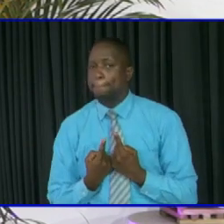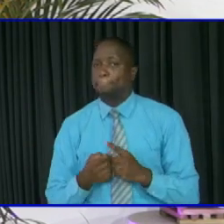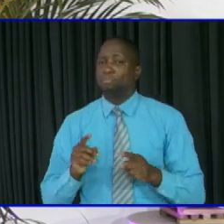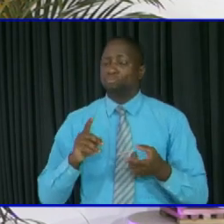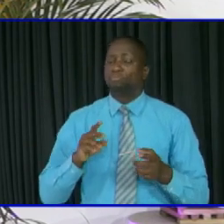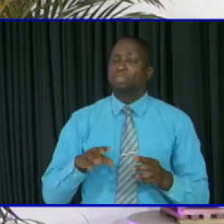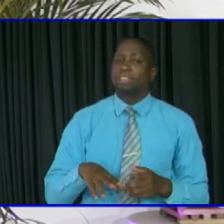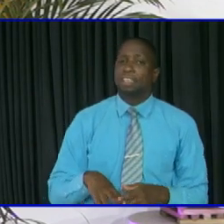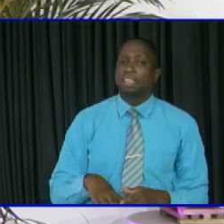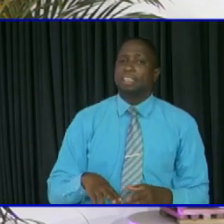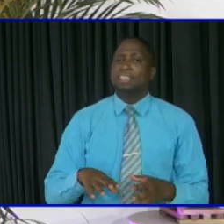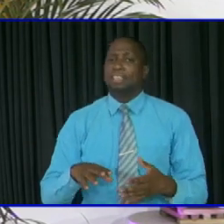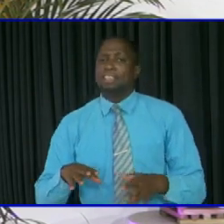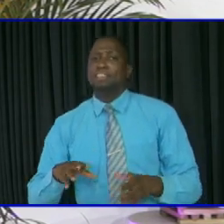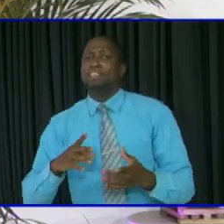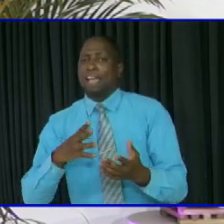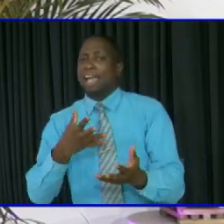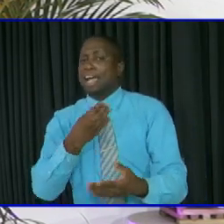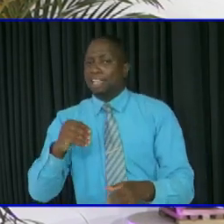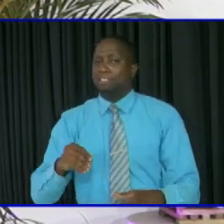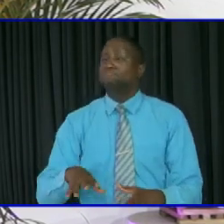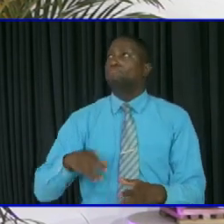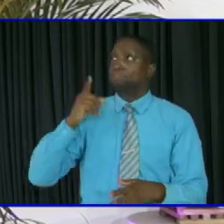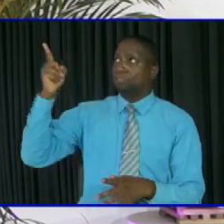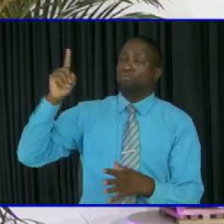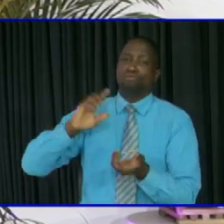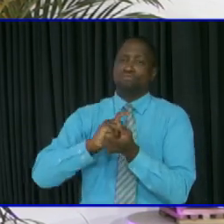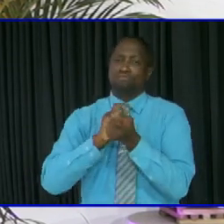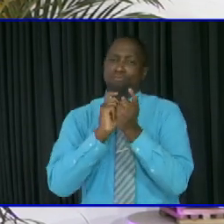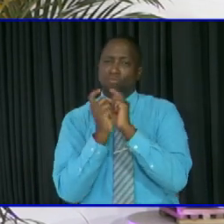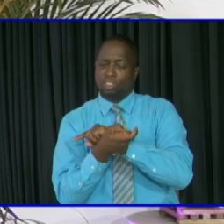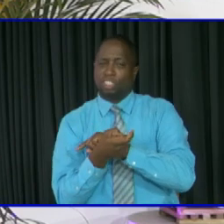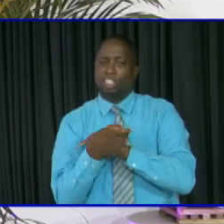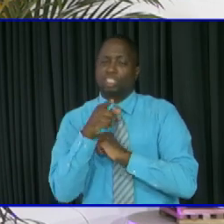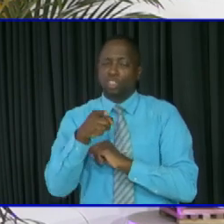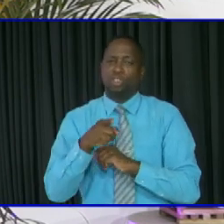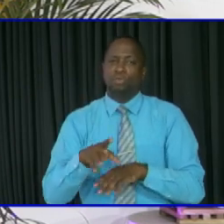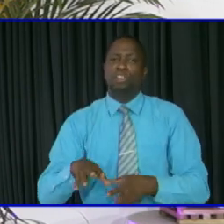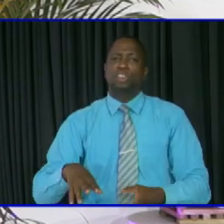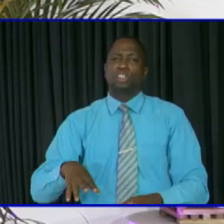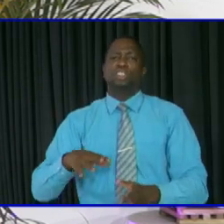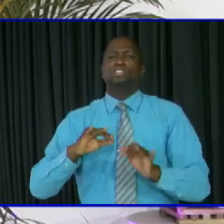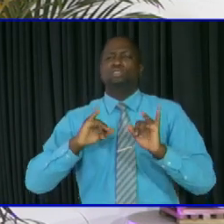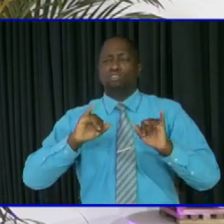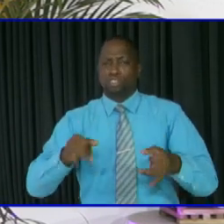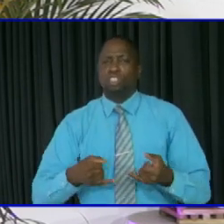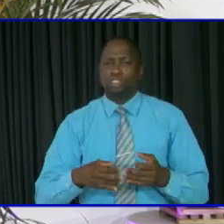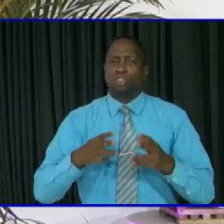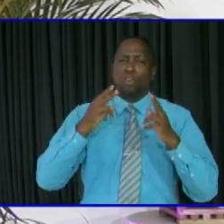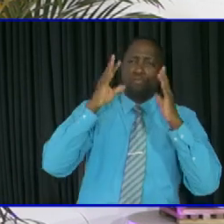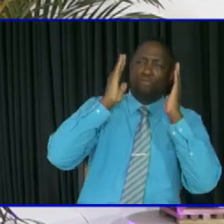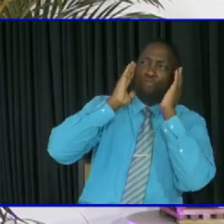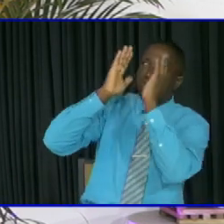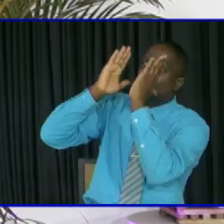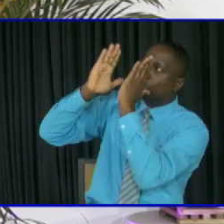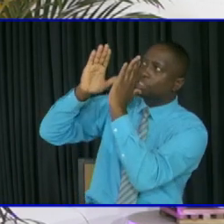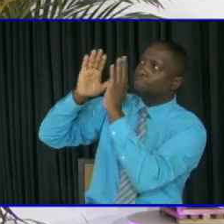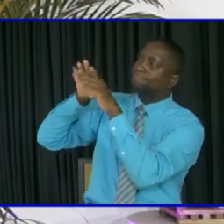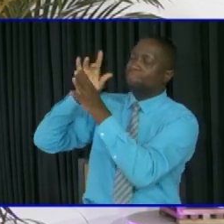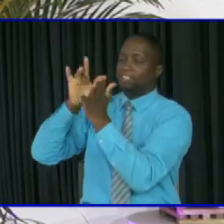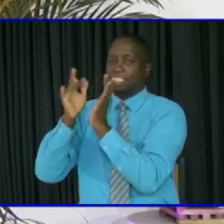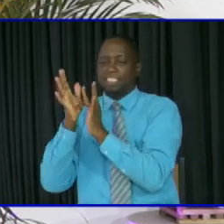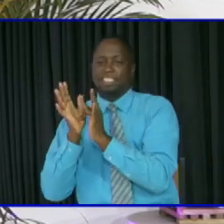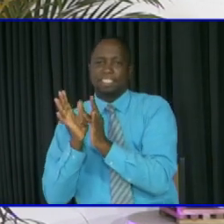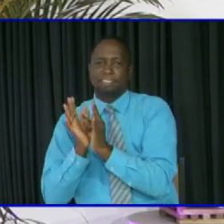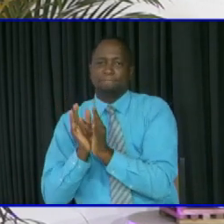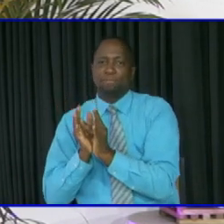you, amend your ways. The Holy Spirit is telling you, repent, look to Jesus and live. The Holy